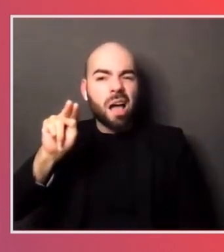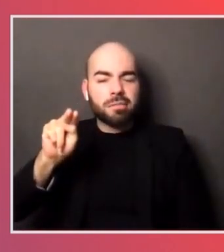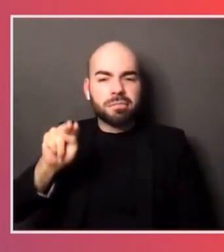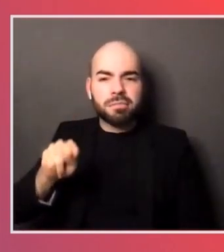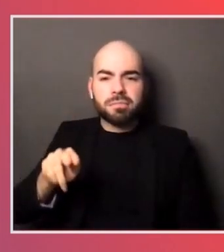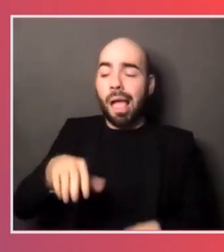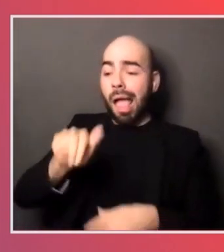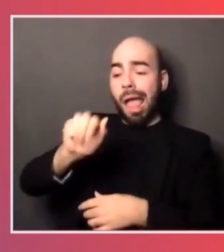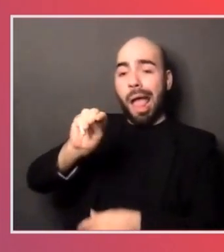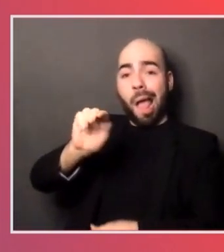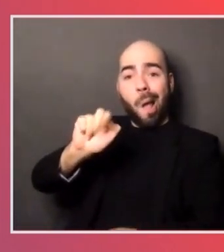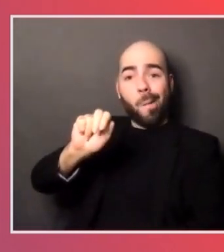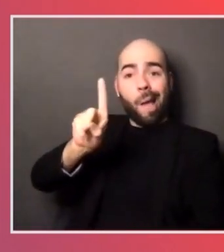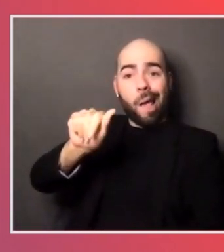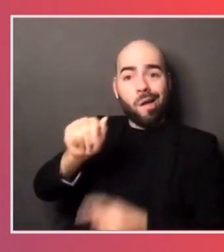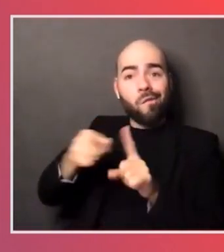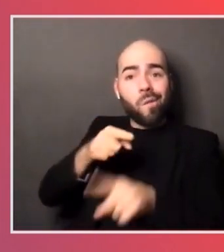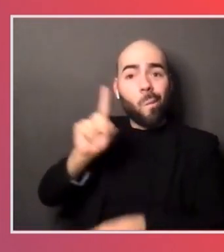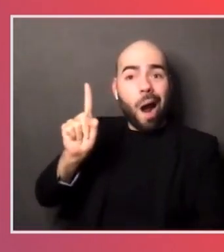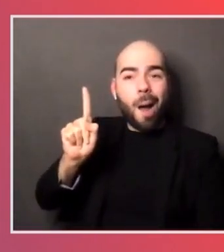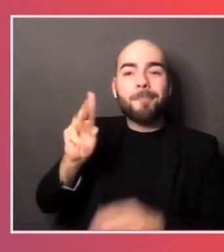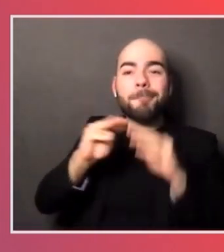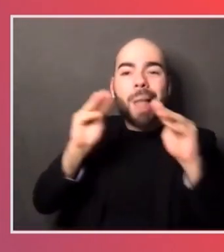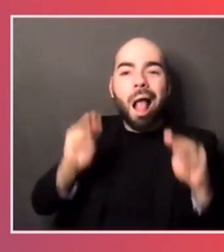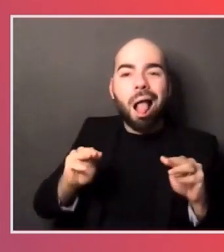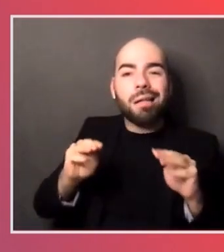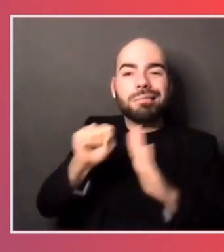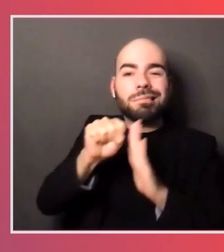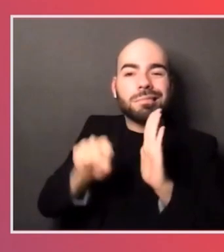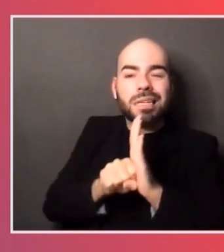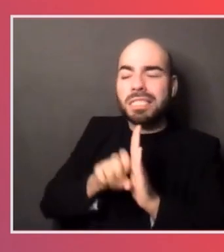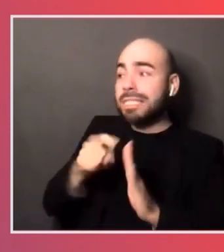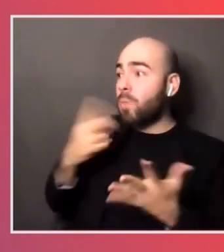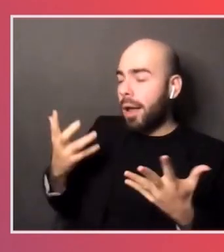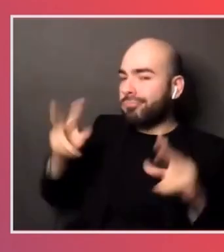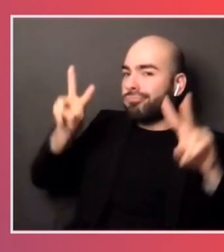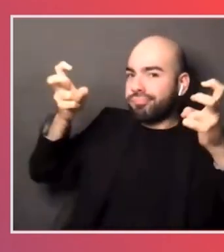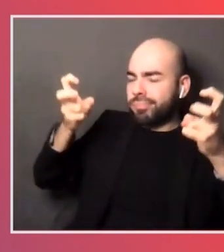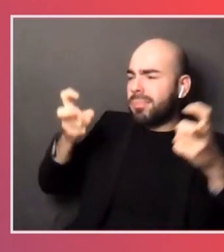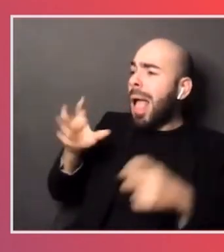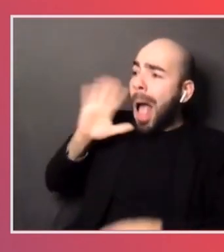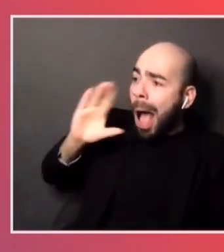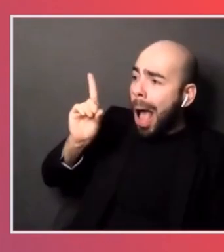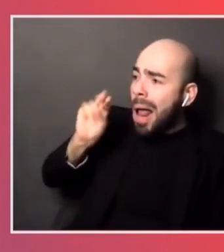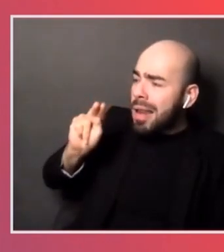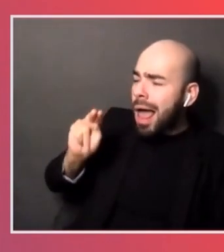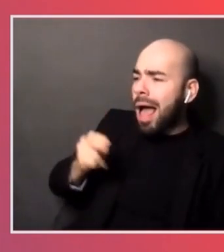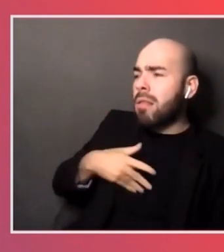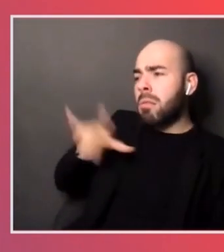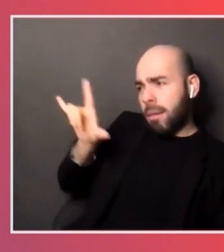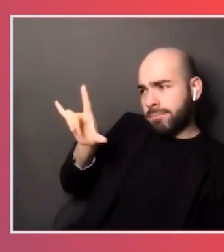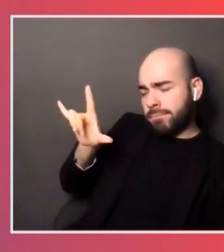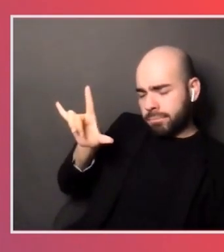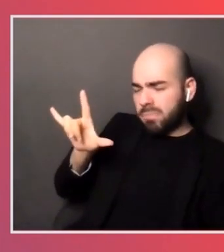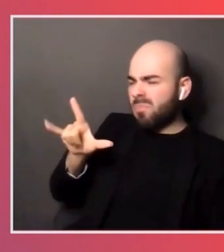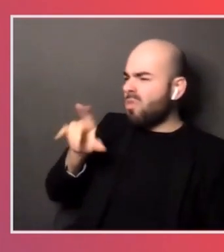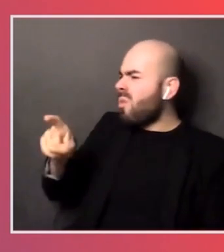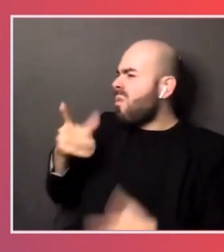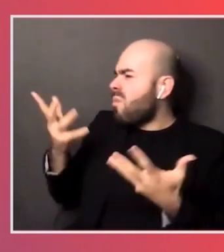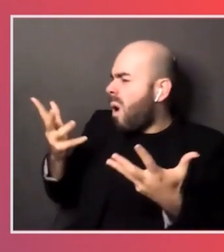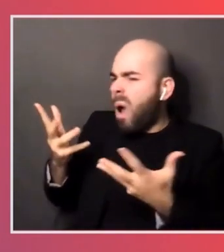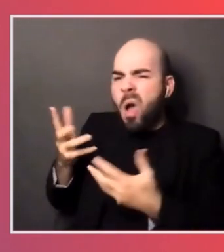Hi, Don. Much love to you. My question for you is, what is something that you have learned about yourself throughout the